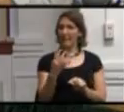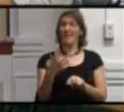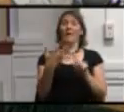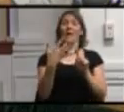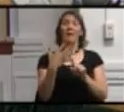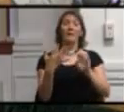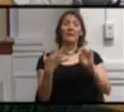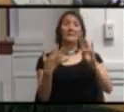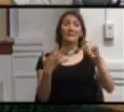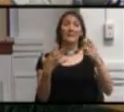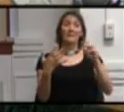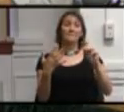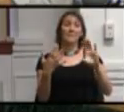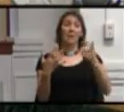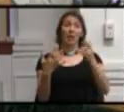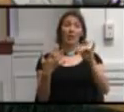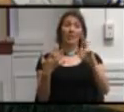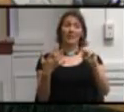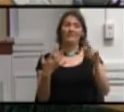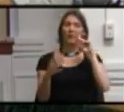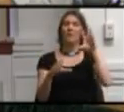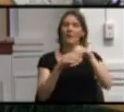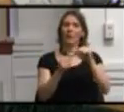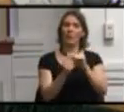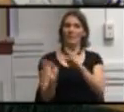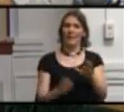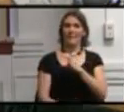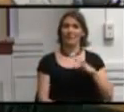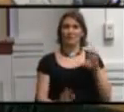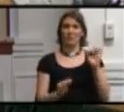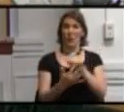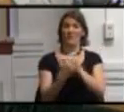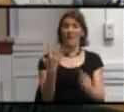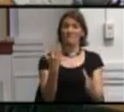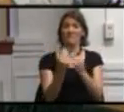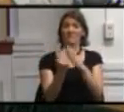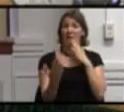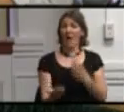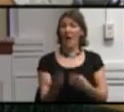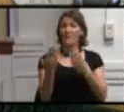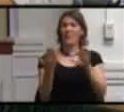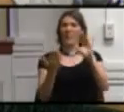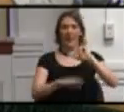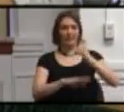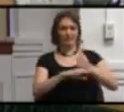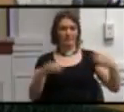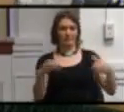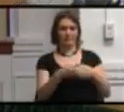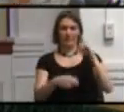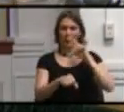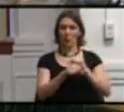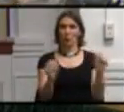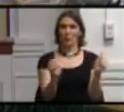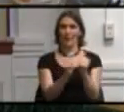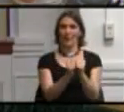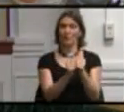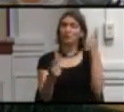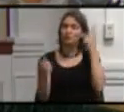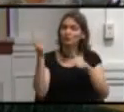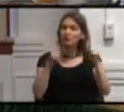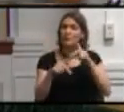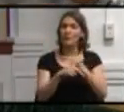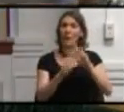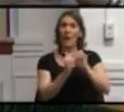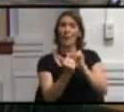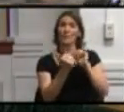Elizabeth McLaughlin, who's a member of the Planning Commission. So I move that we form a working group to weigh